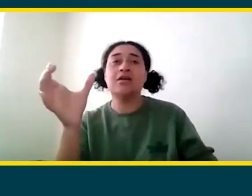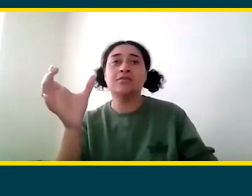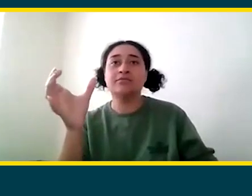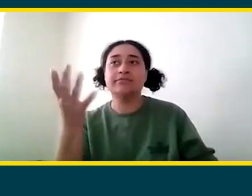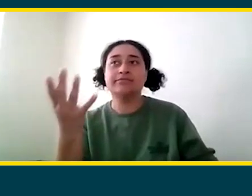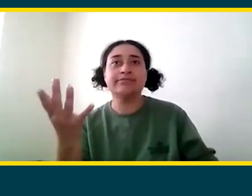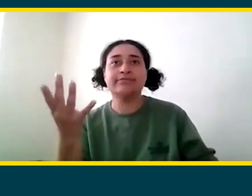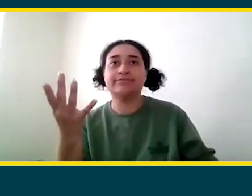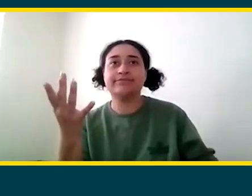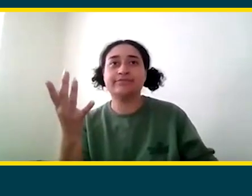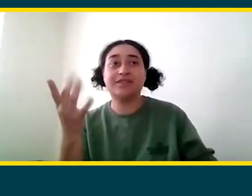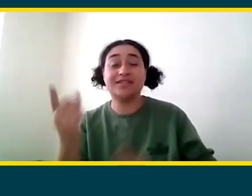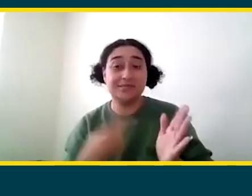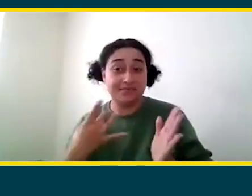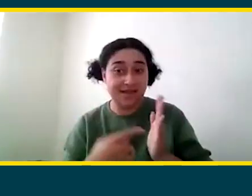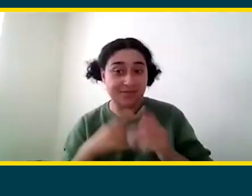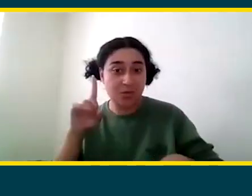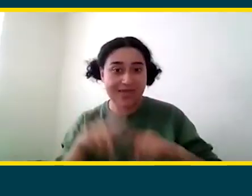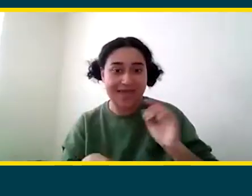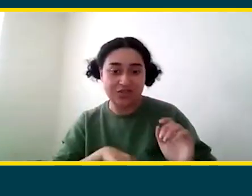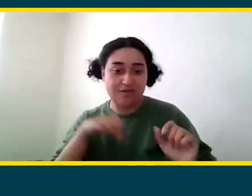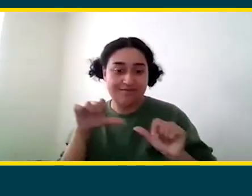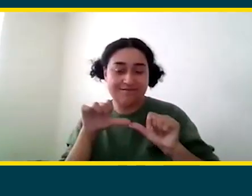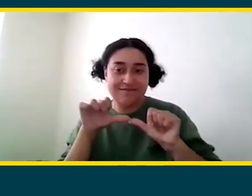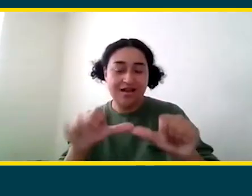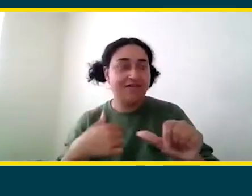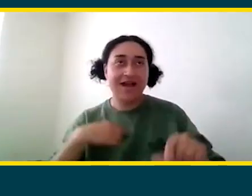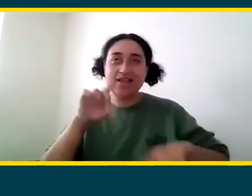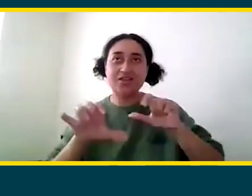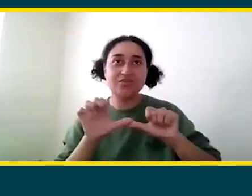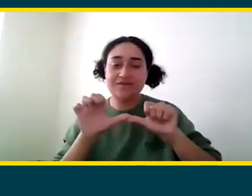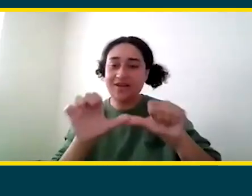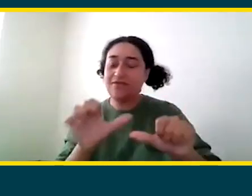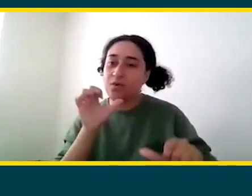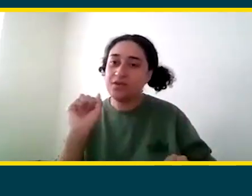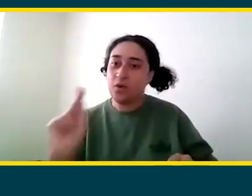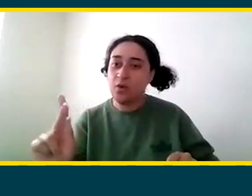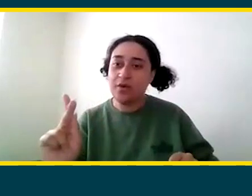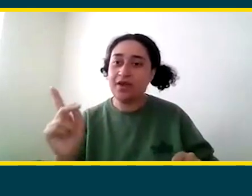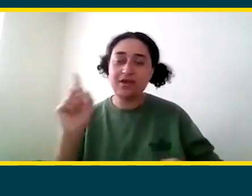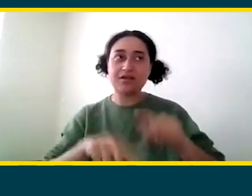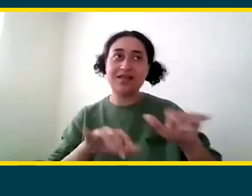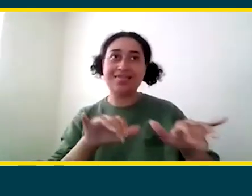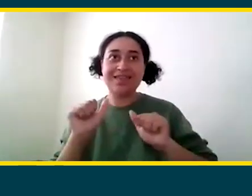it's like, we can't survive anymore not doing it. Like I couldn't survive anymore. I wasn't okay. I like couldn't leave the house.